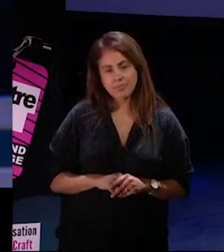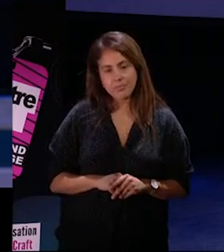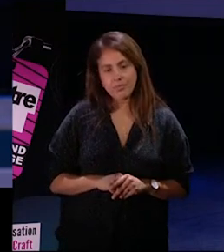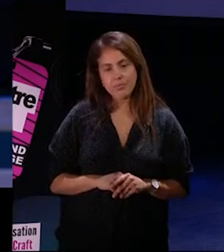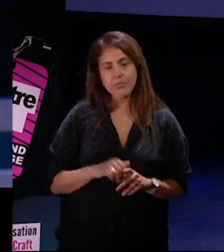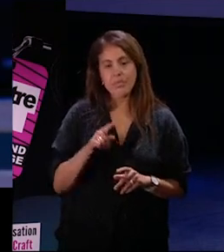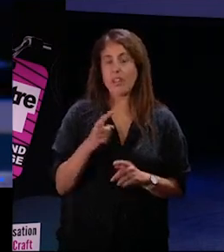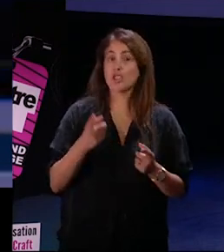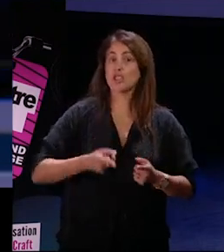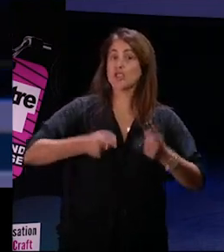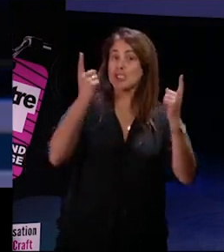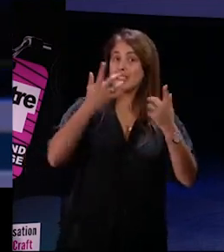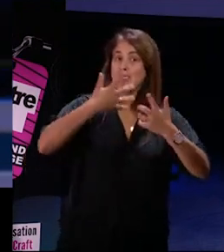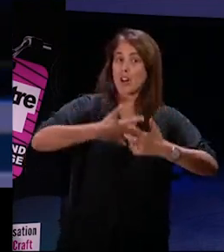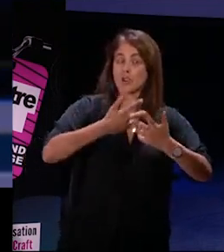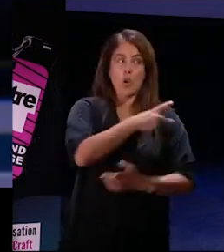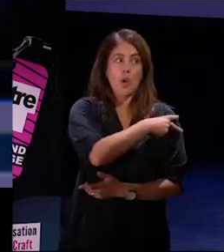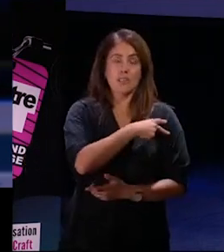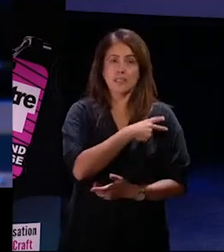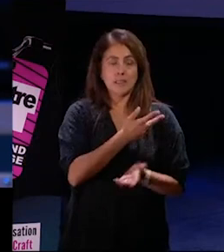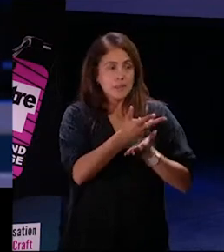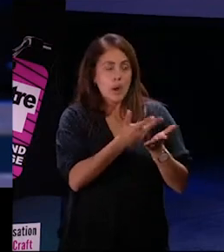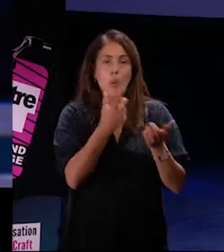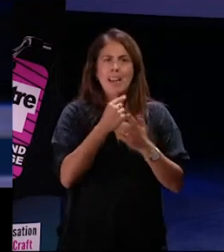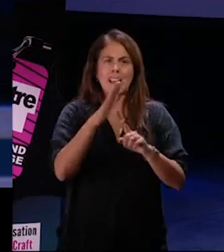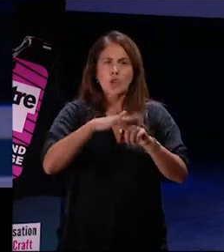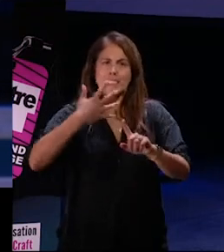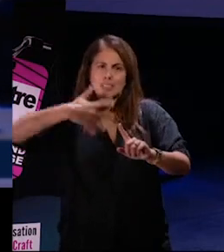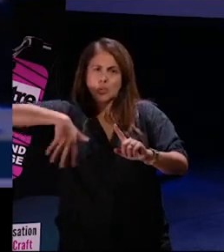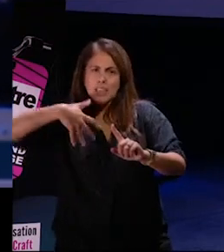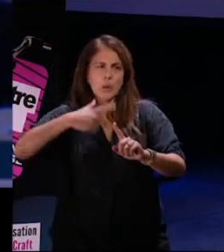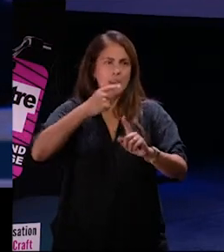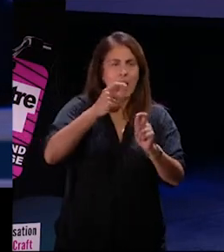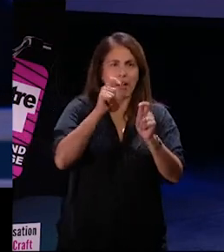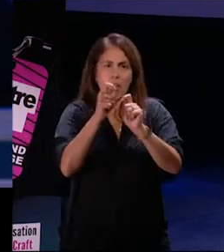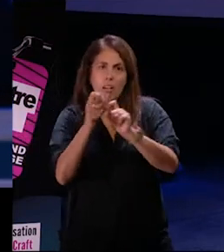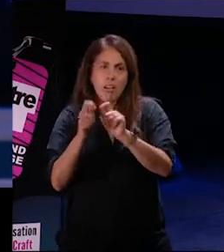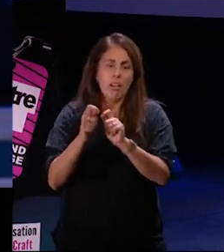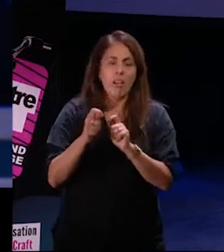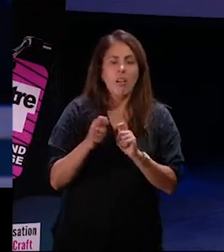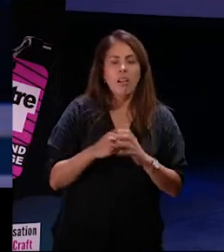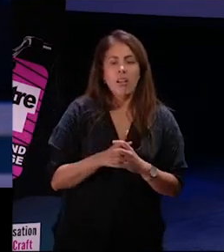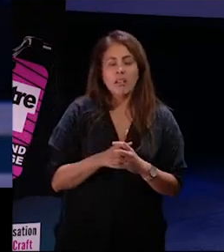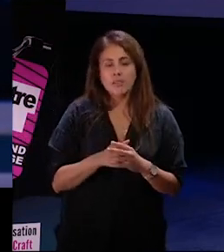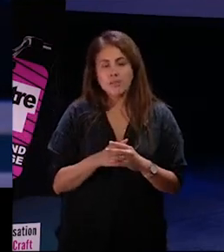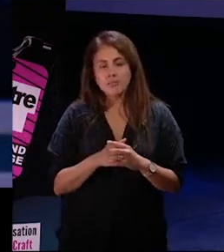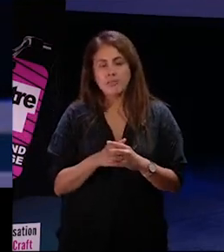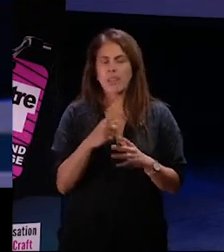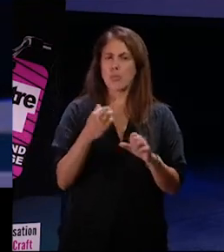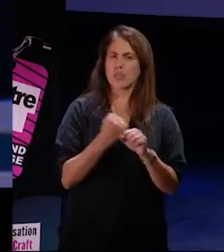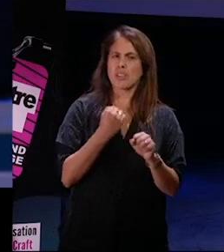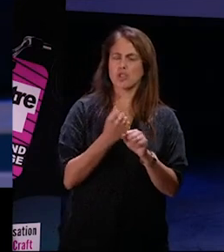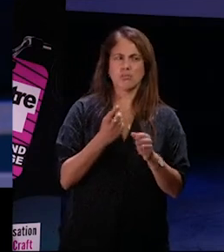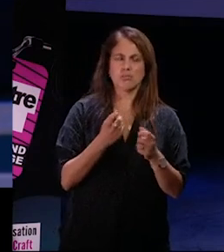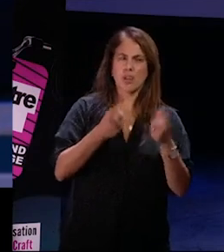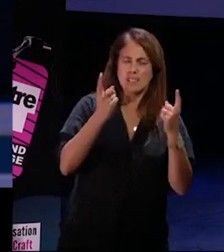Our chief technology officer was talking to us recently about, well, we could green screen this, we could green screen that, and there was at some point the production director and I said to